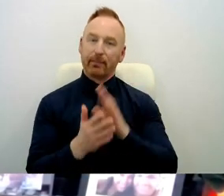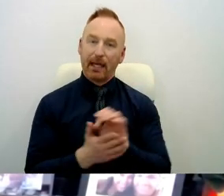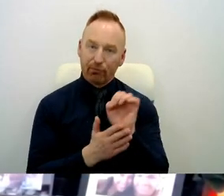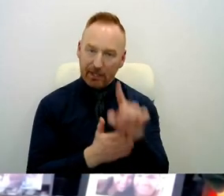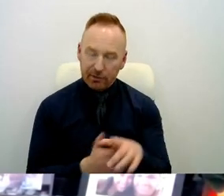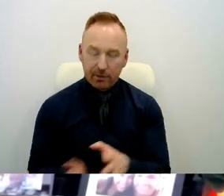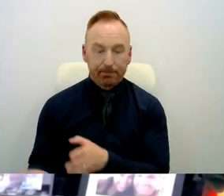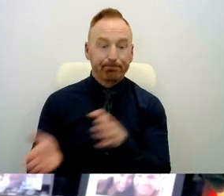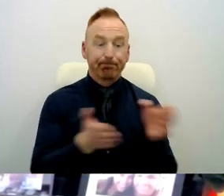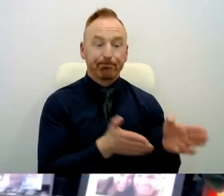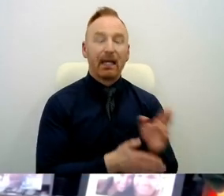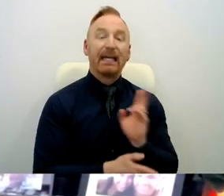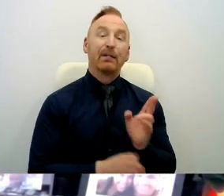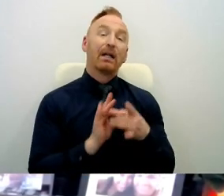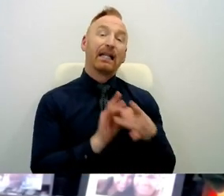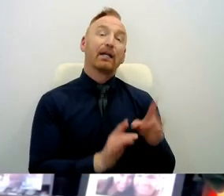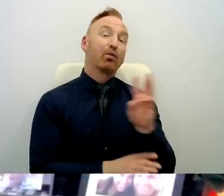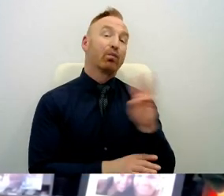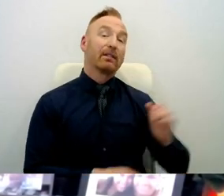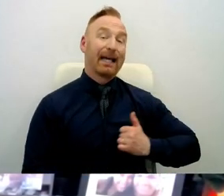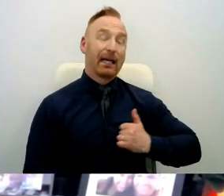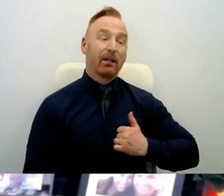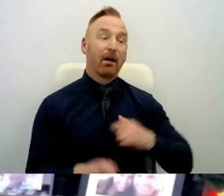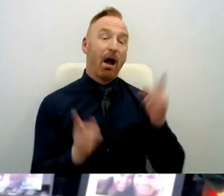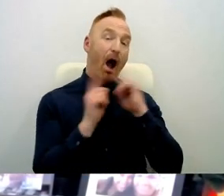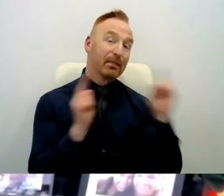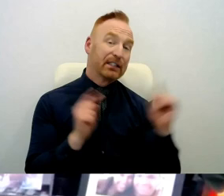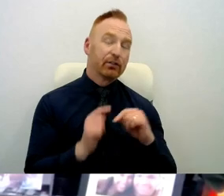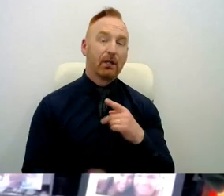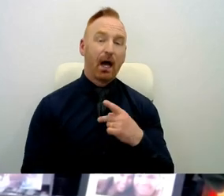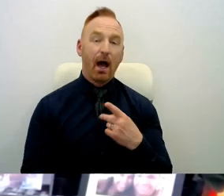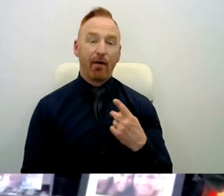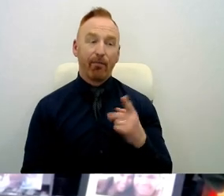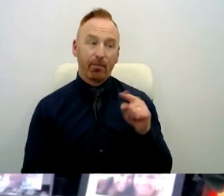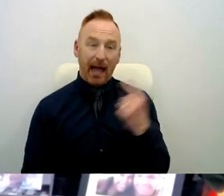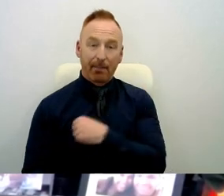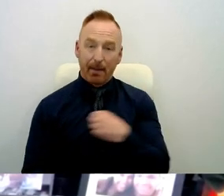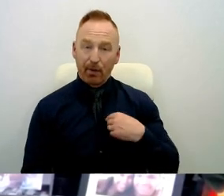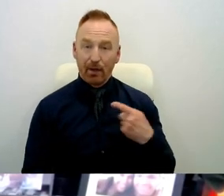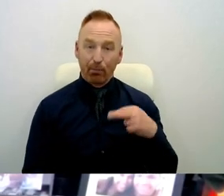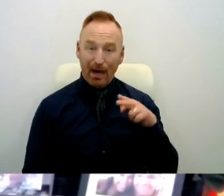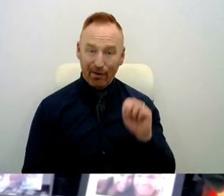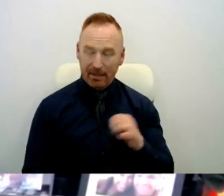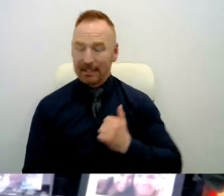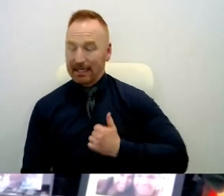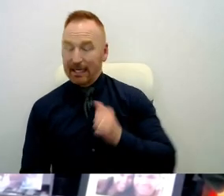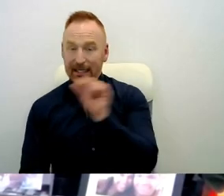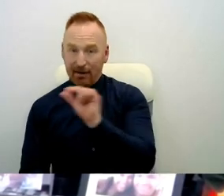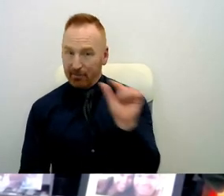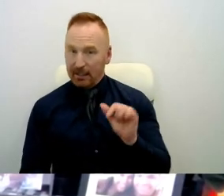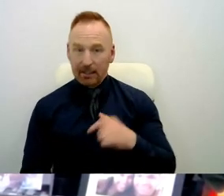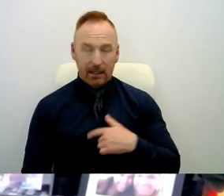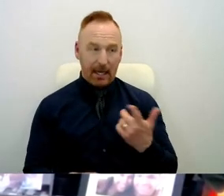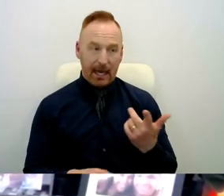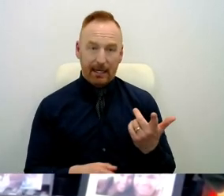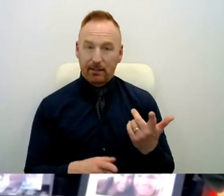Turning to some history in Western Canada, opposition to Black migration to the prairies was opposed by the Canadian government and residents